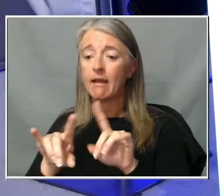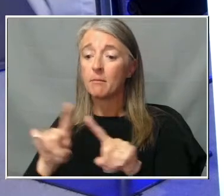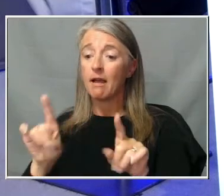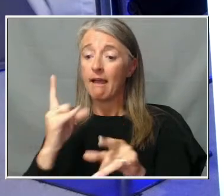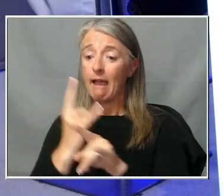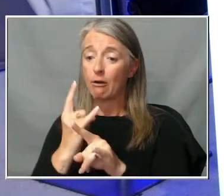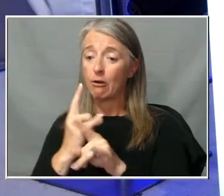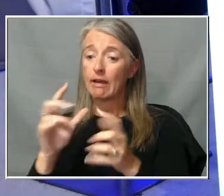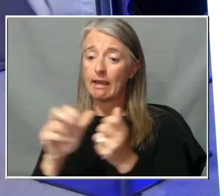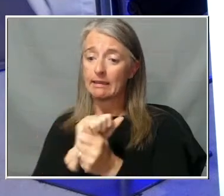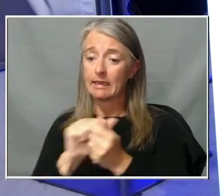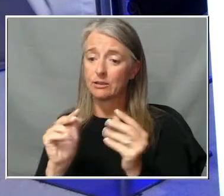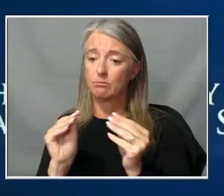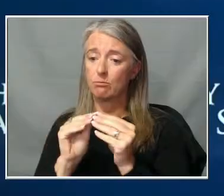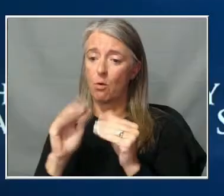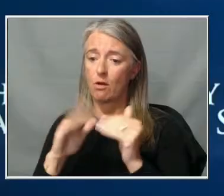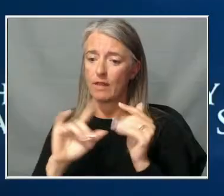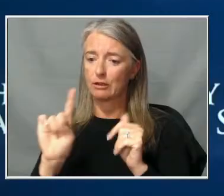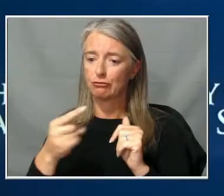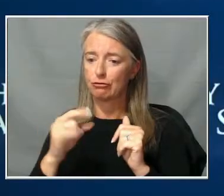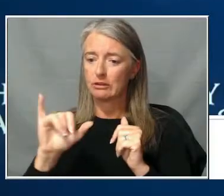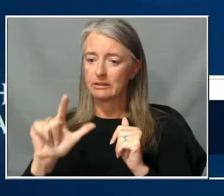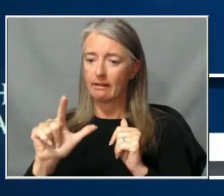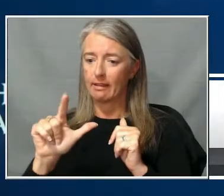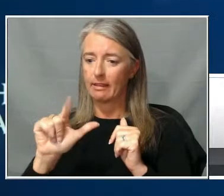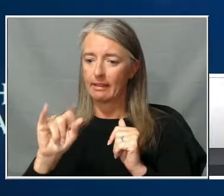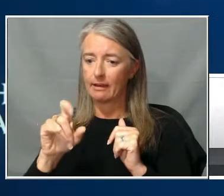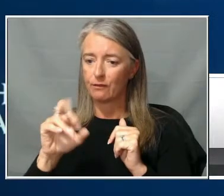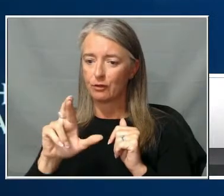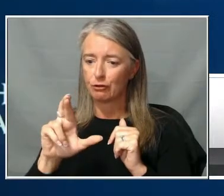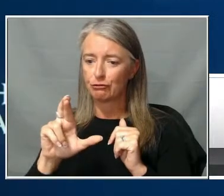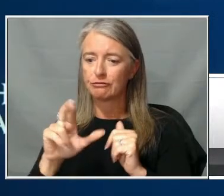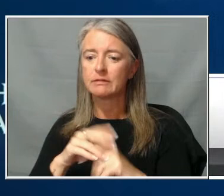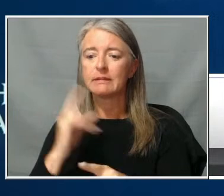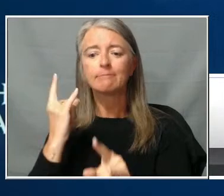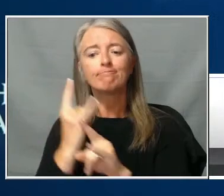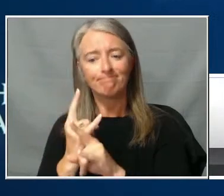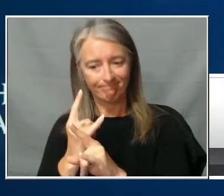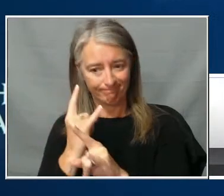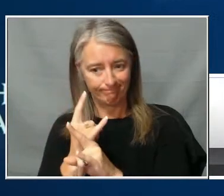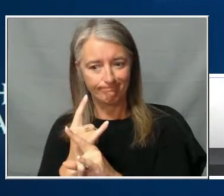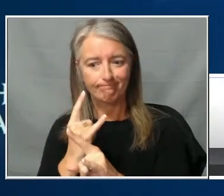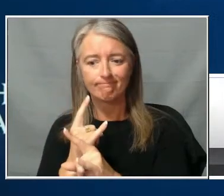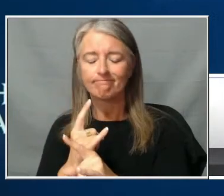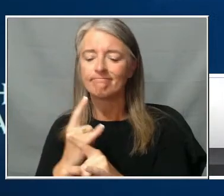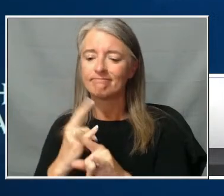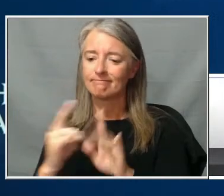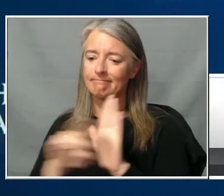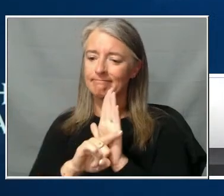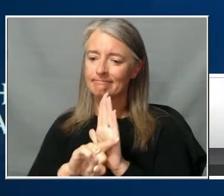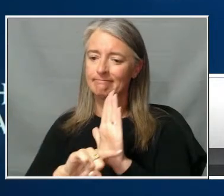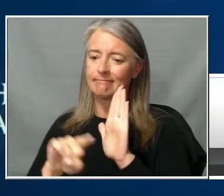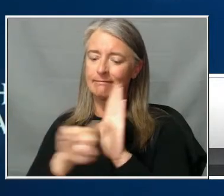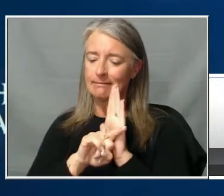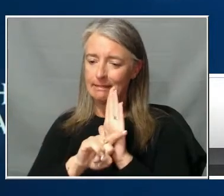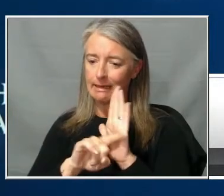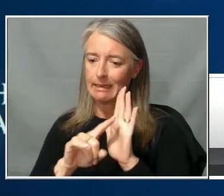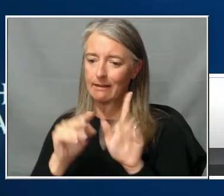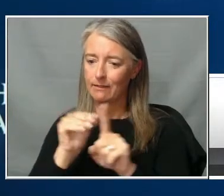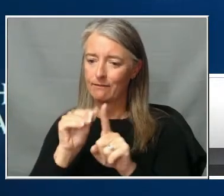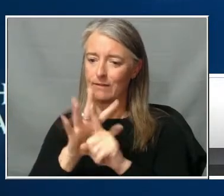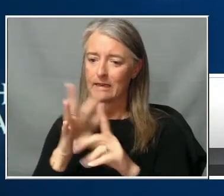yes. Oh, yes. Alcohol, unfortunately, can have a very negative effect on a lot of things. Obviously, to